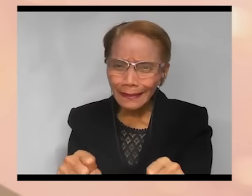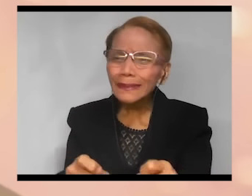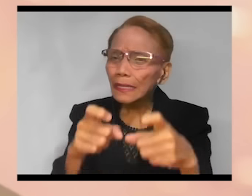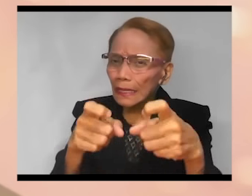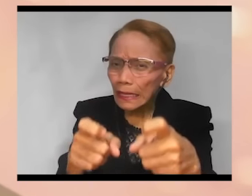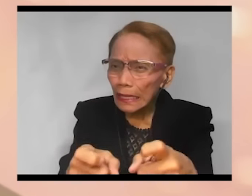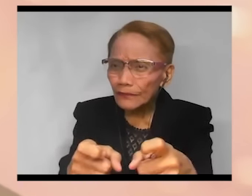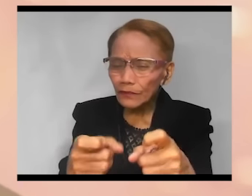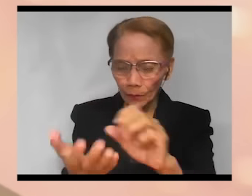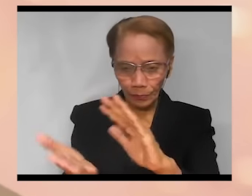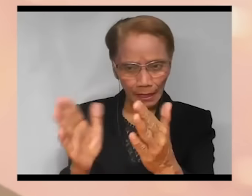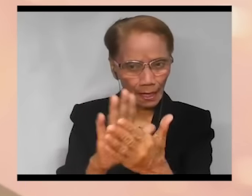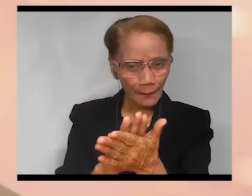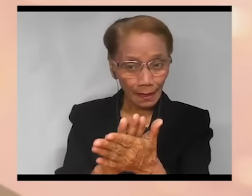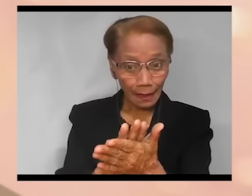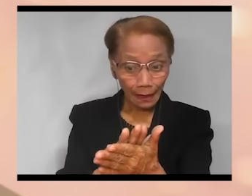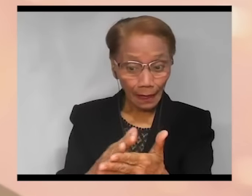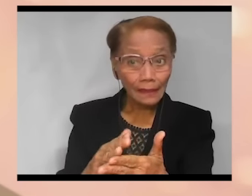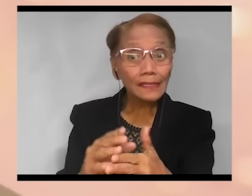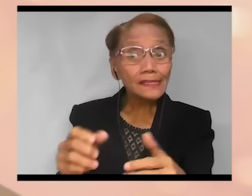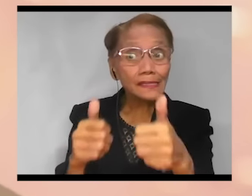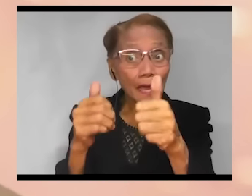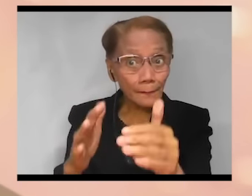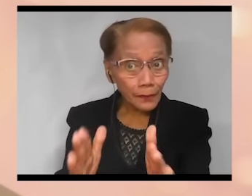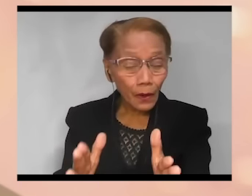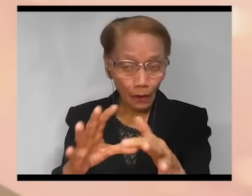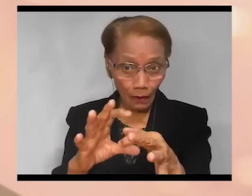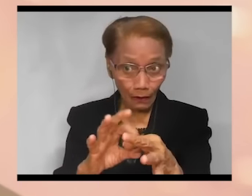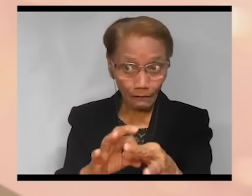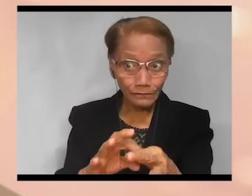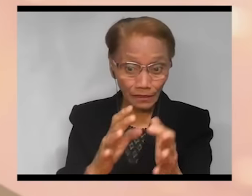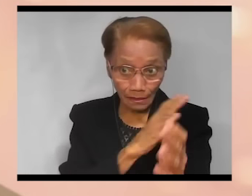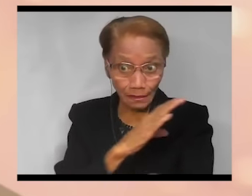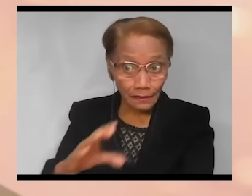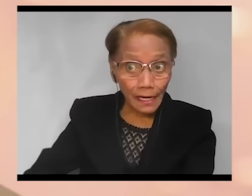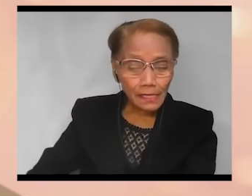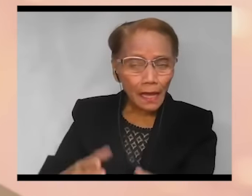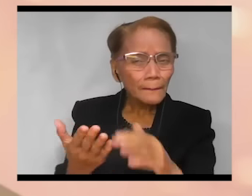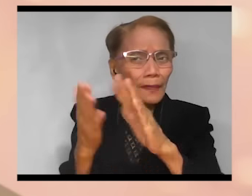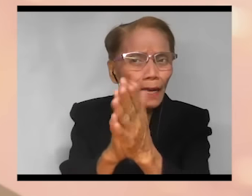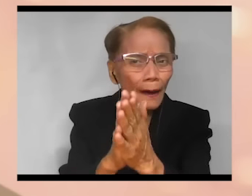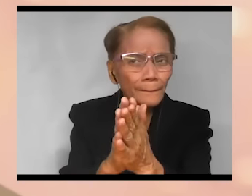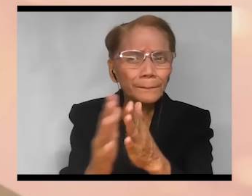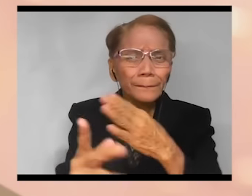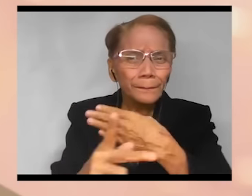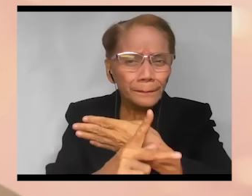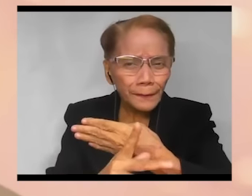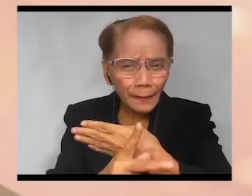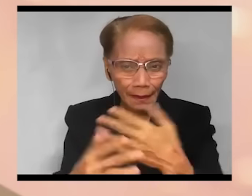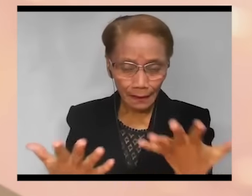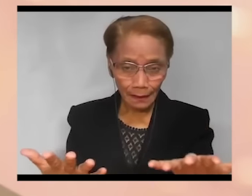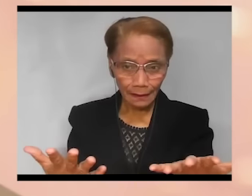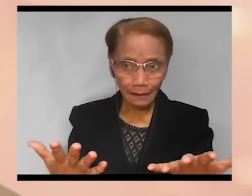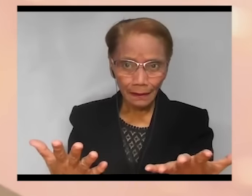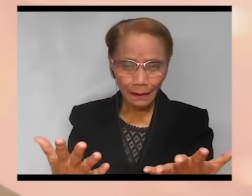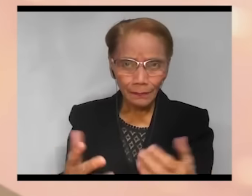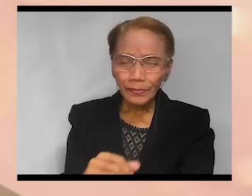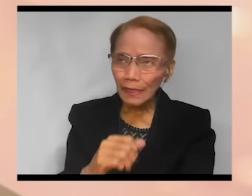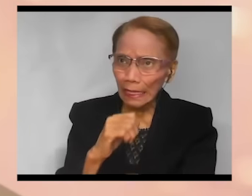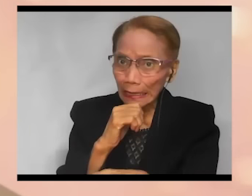gift of being a disciple of Christ endure? How can it be permanent? Not by locking